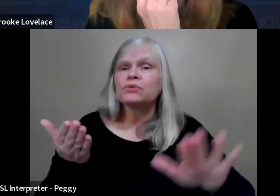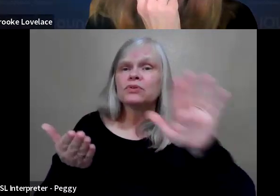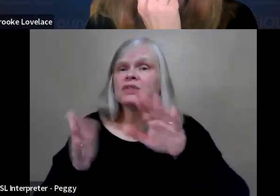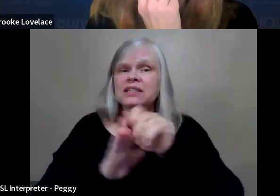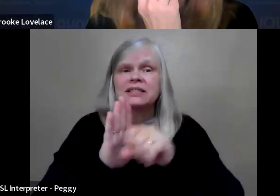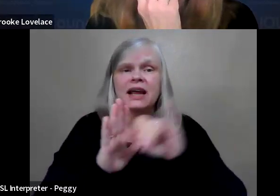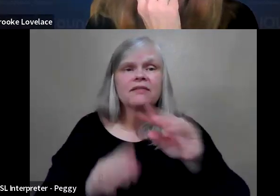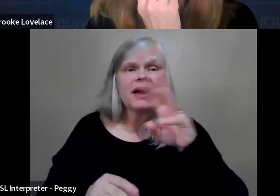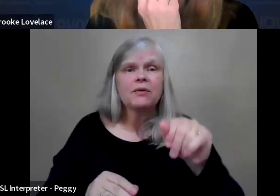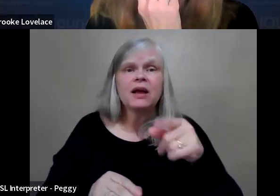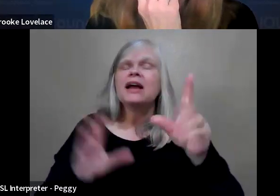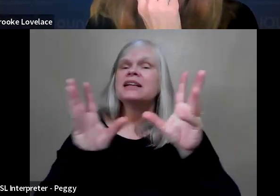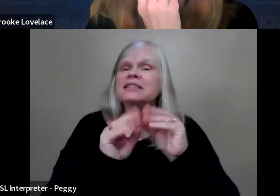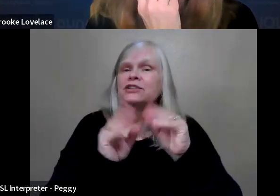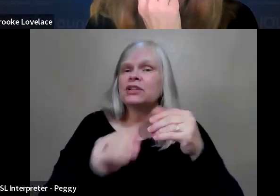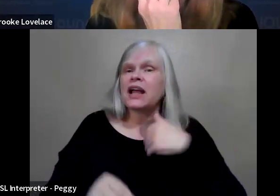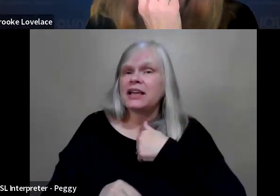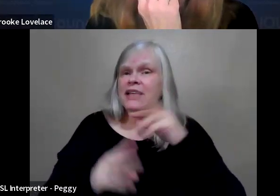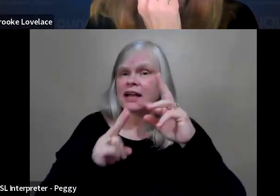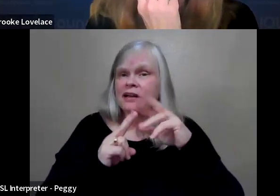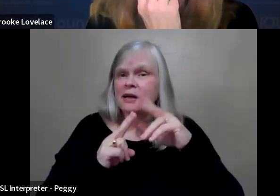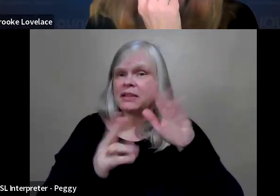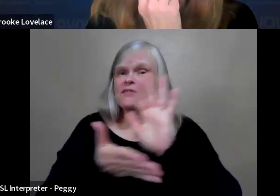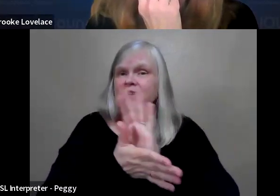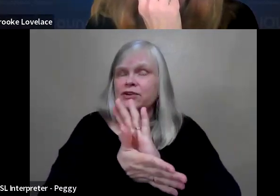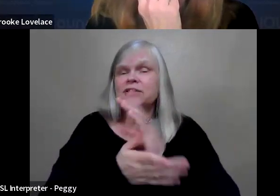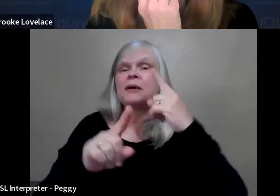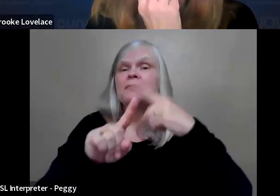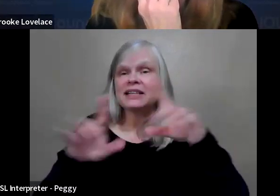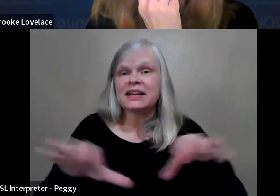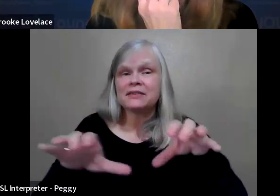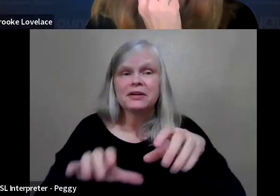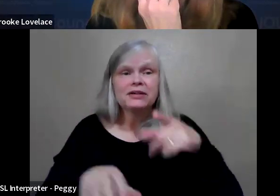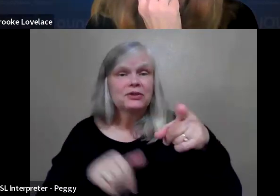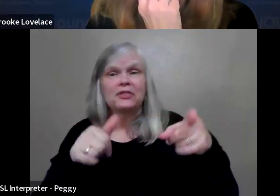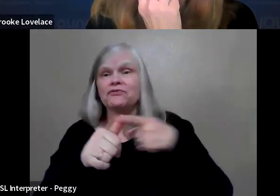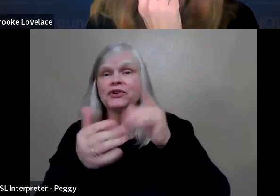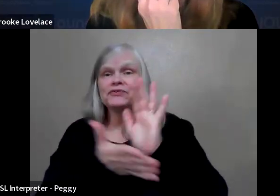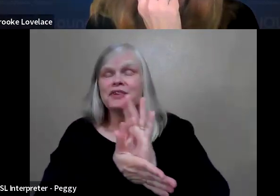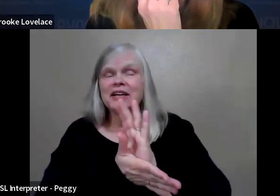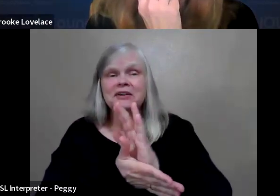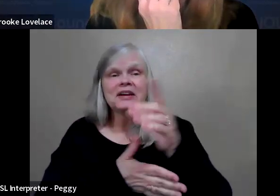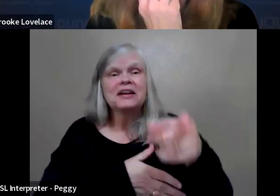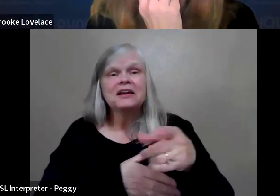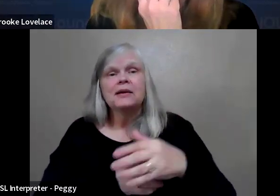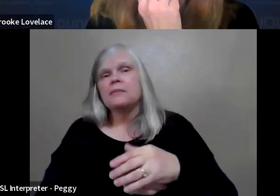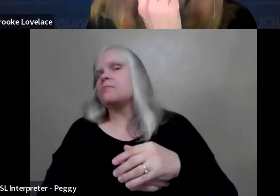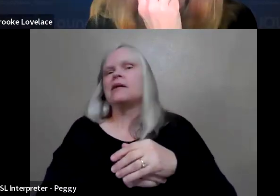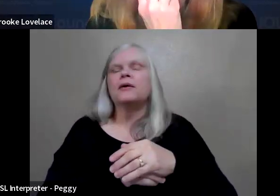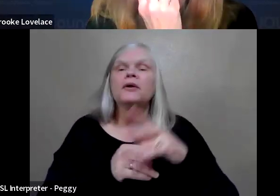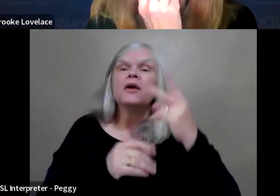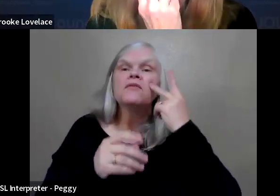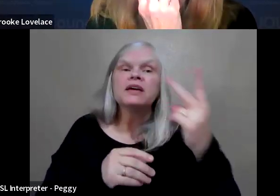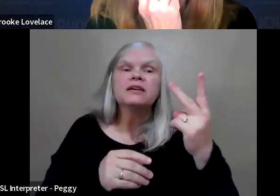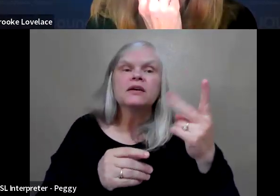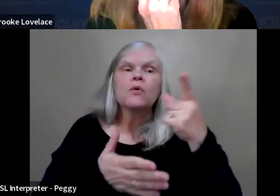Our session today has a couple videos and some activities. So we're at our first video, which is really a vision casting of what